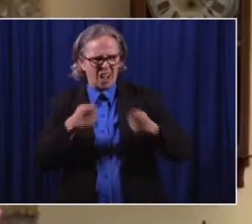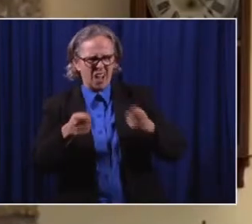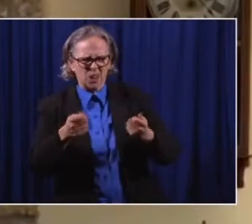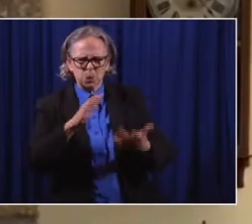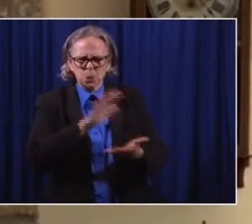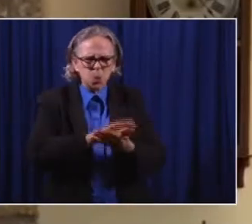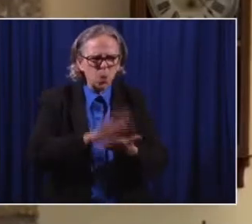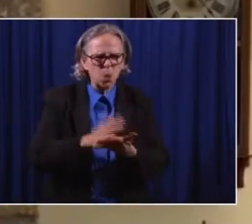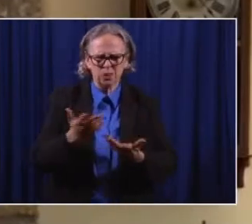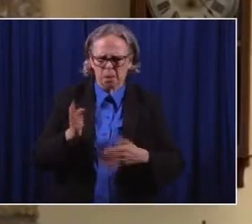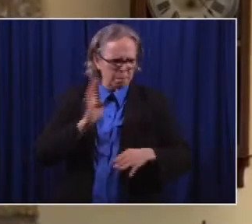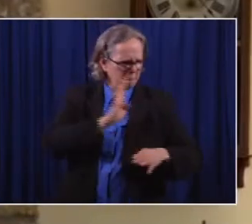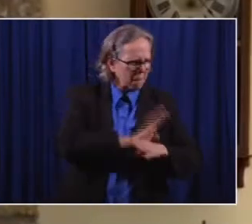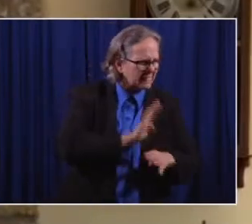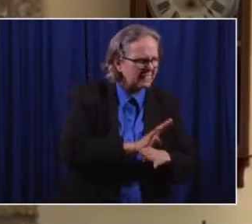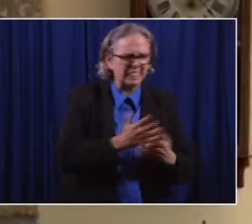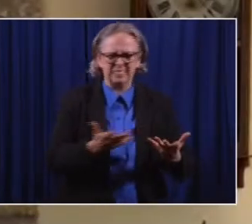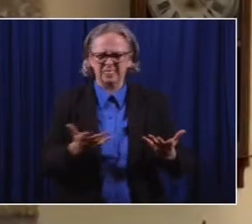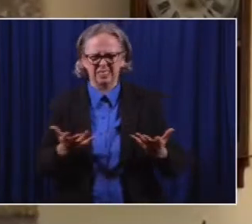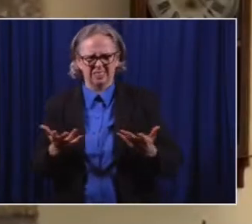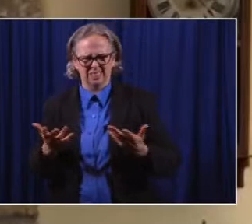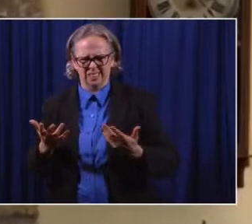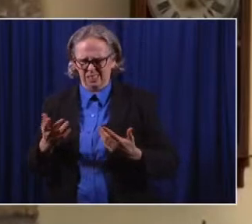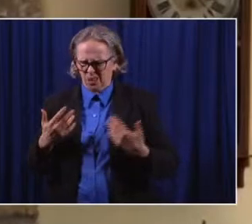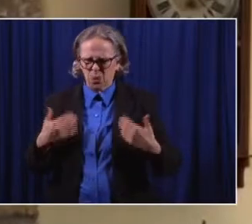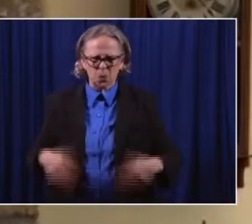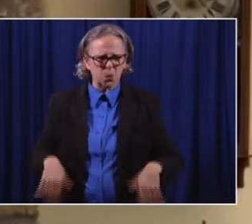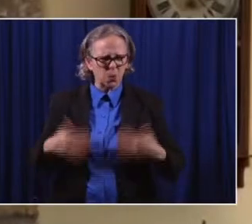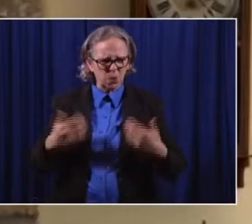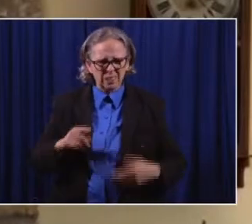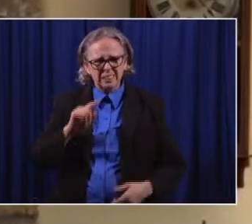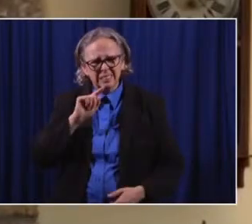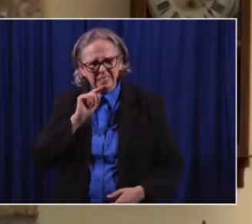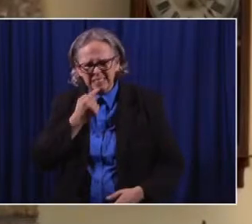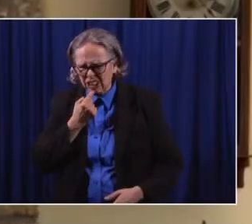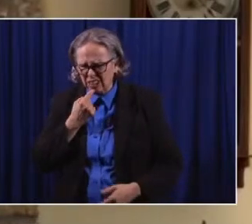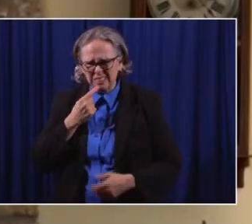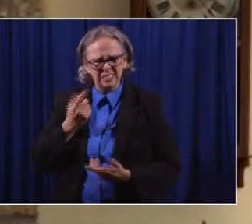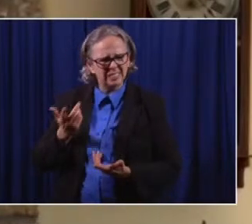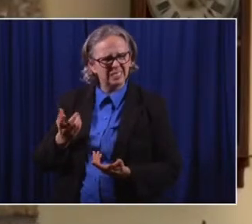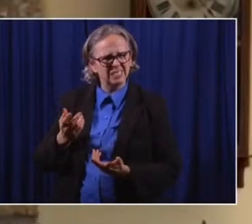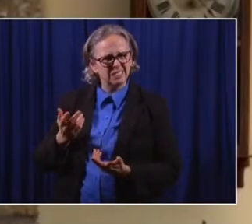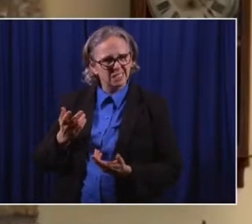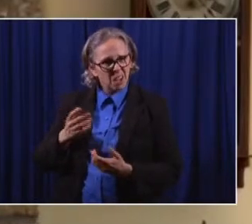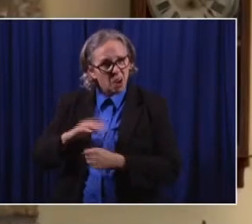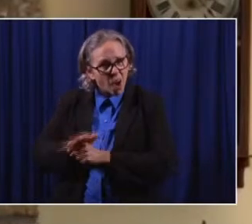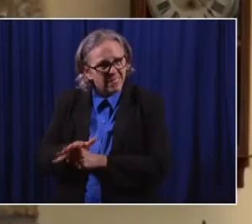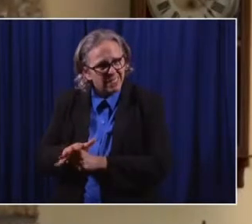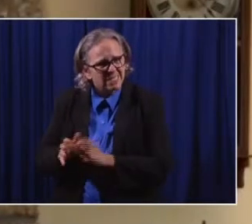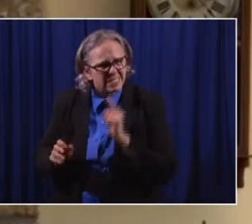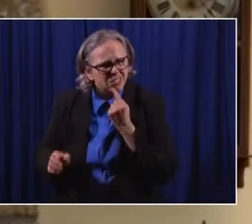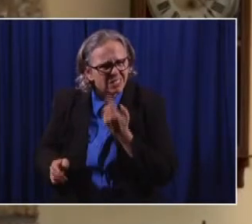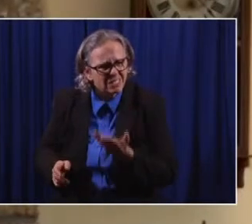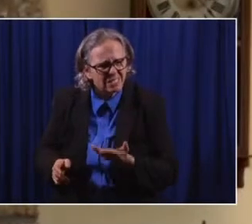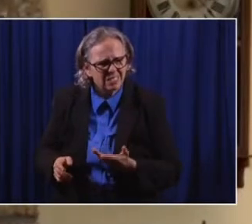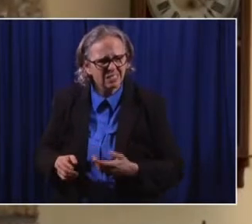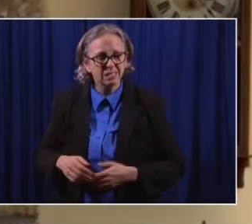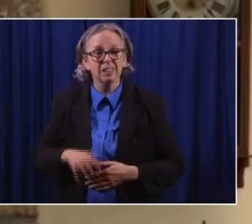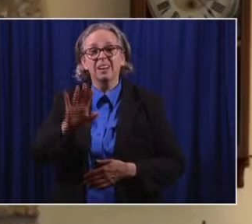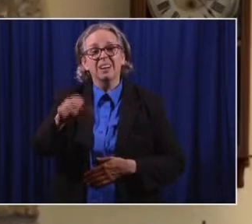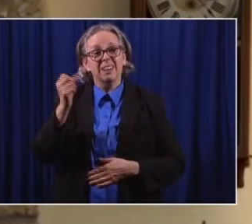about how serious it is. But every decision we've made has been based on the best medical science we can